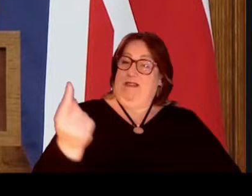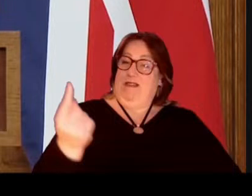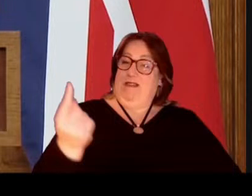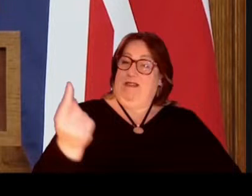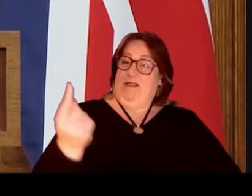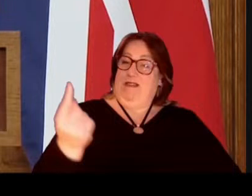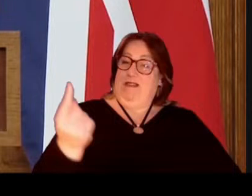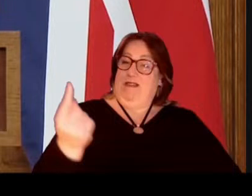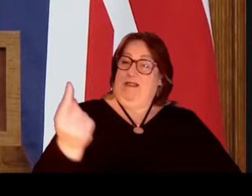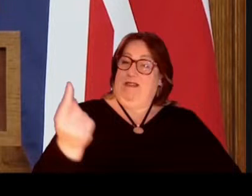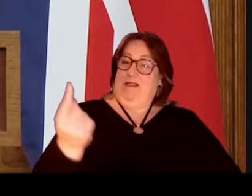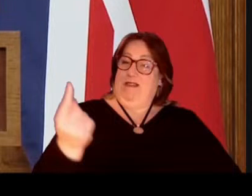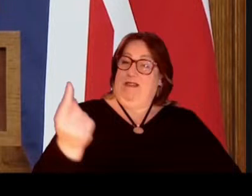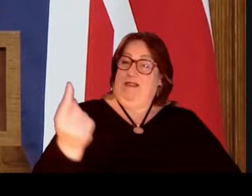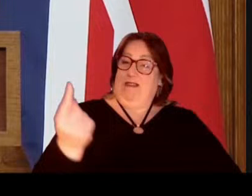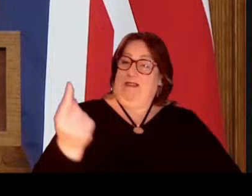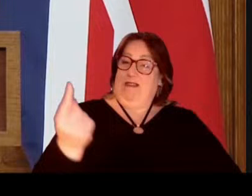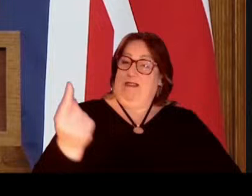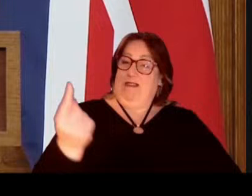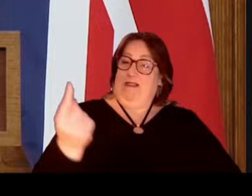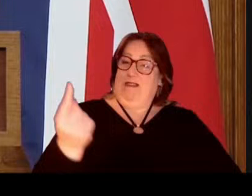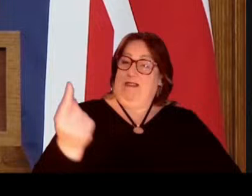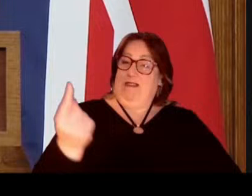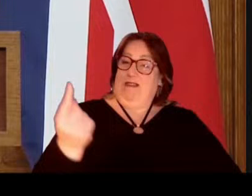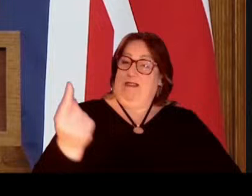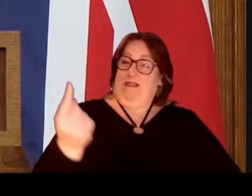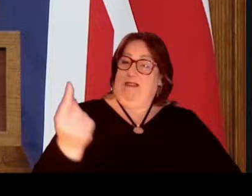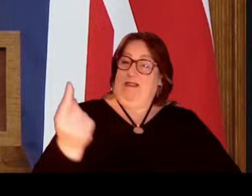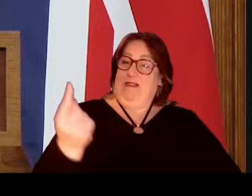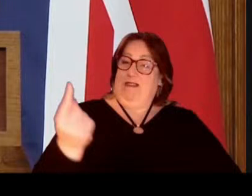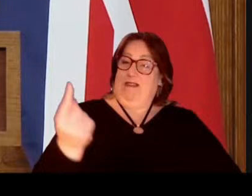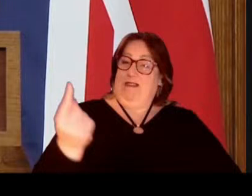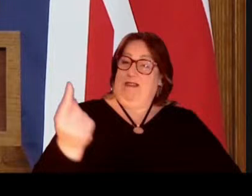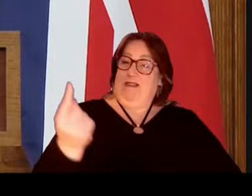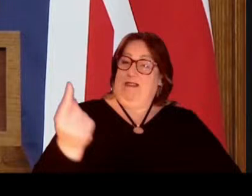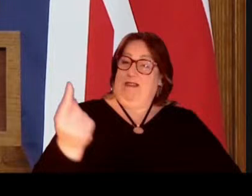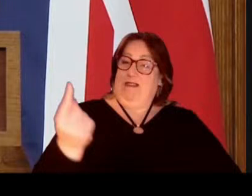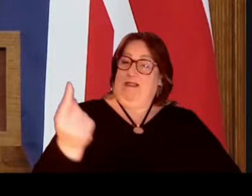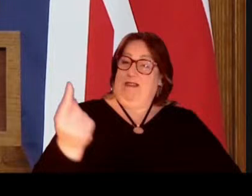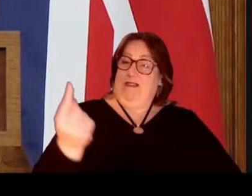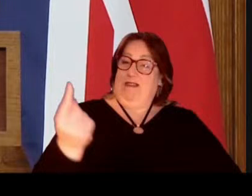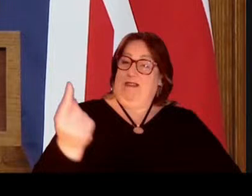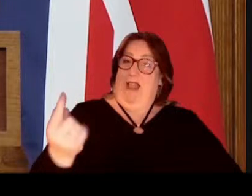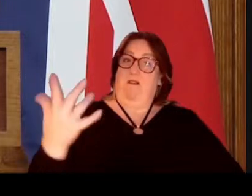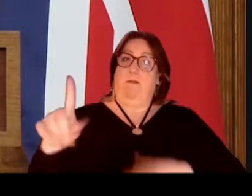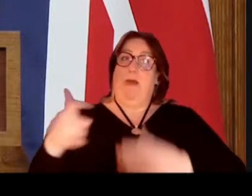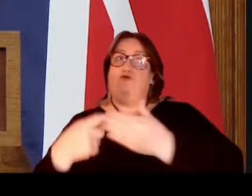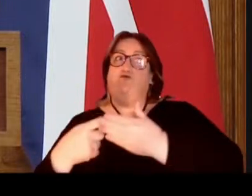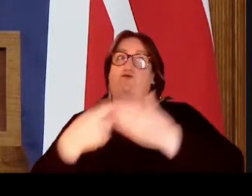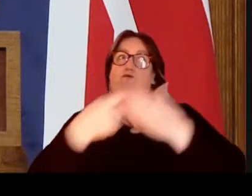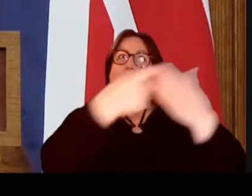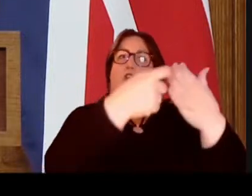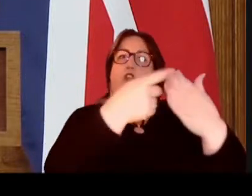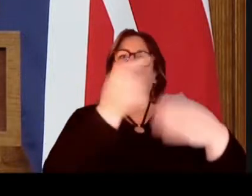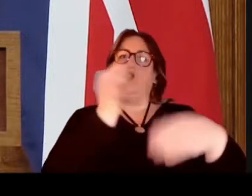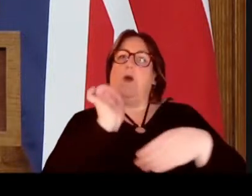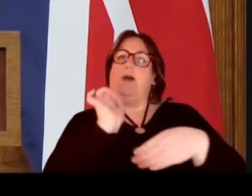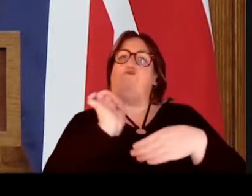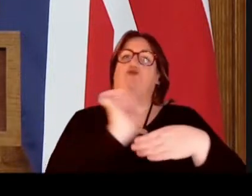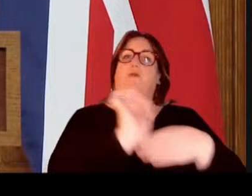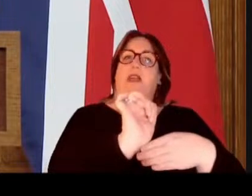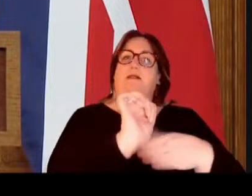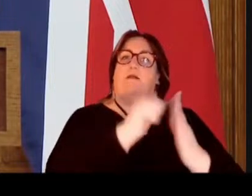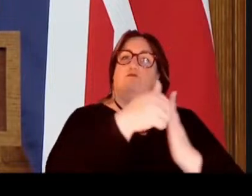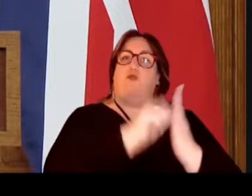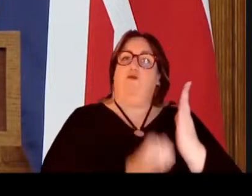I'm concerned. Yeah. Kicking it into the long grass. Deflecting blame from those who should hold the blame. Yeah, totally. In